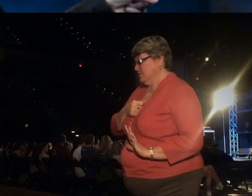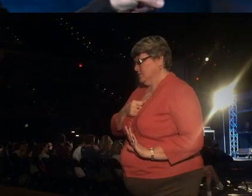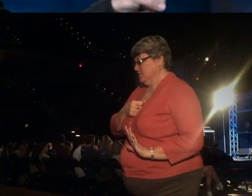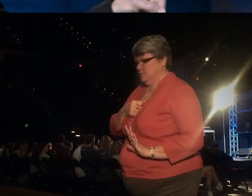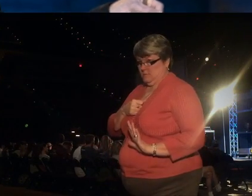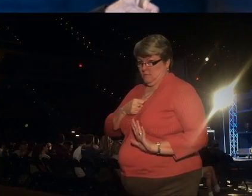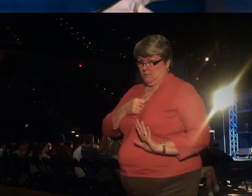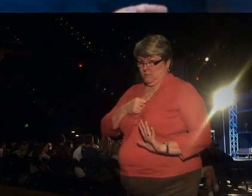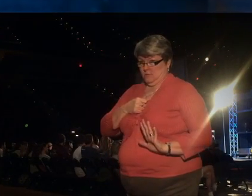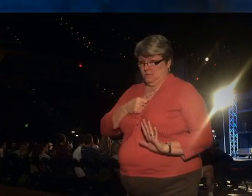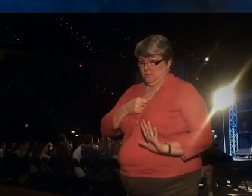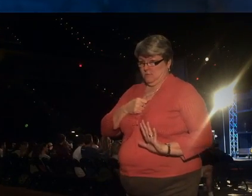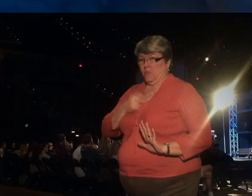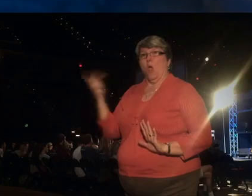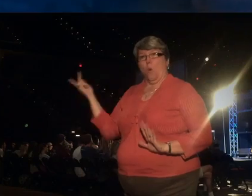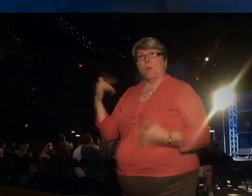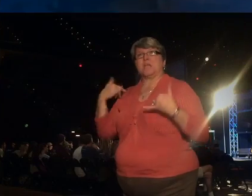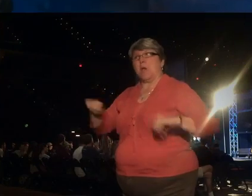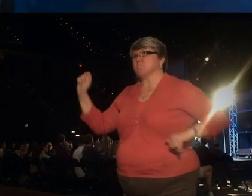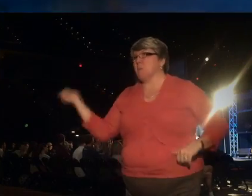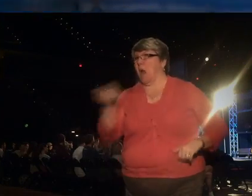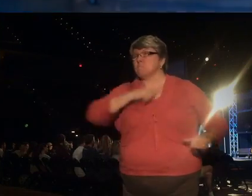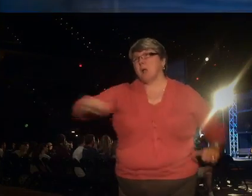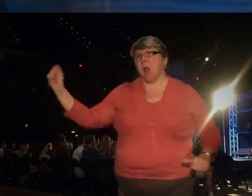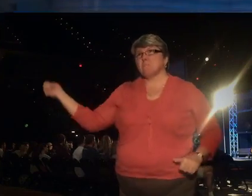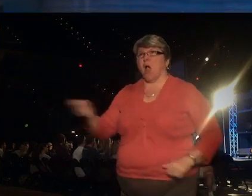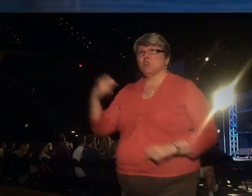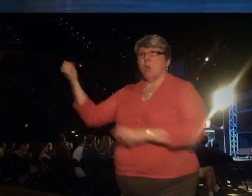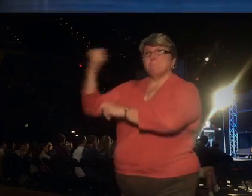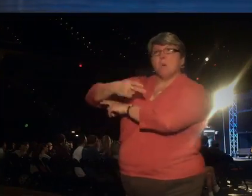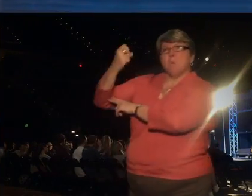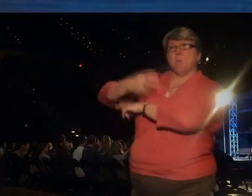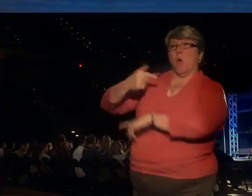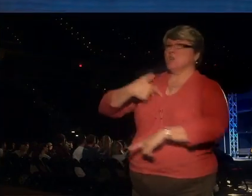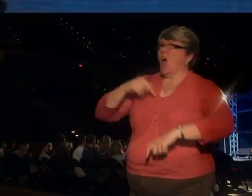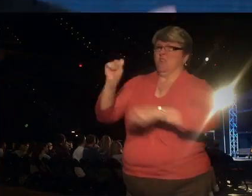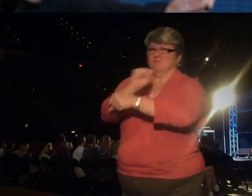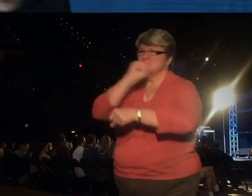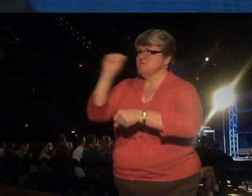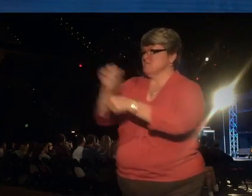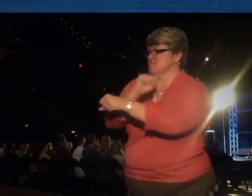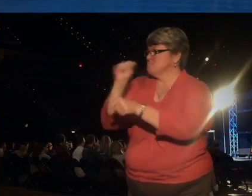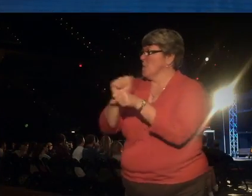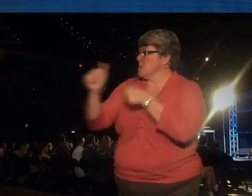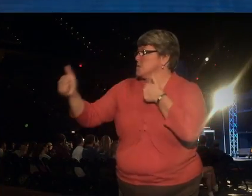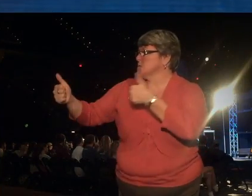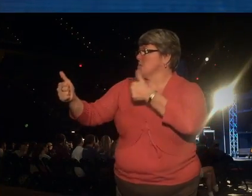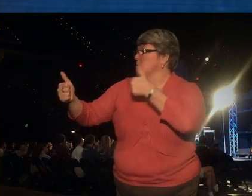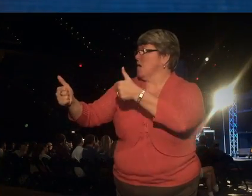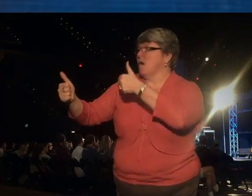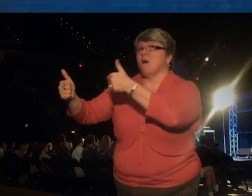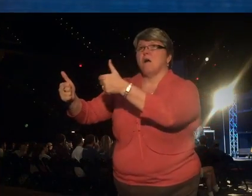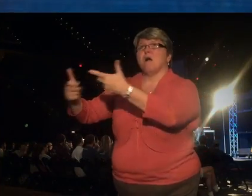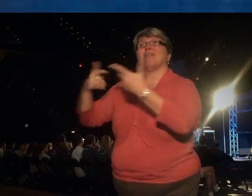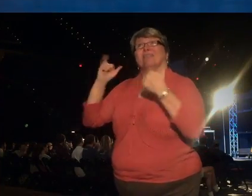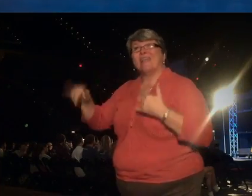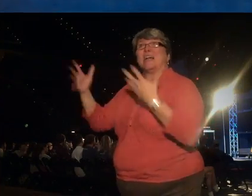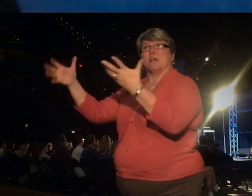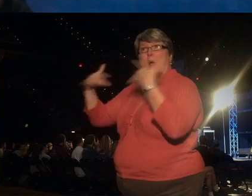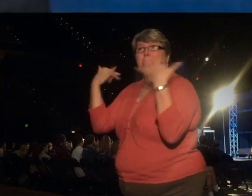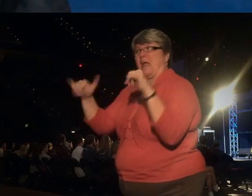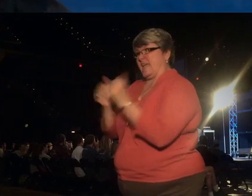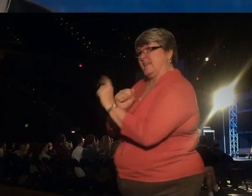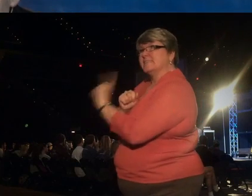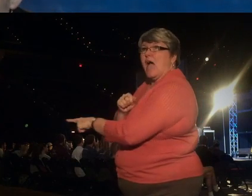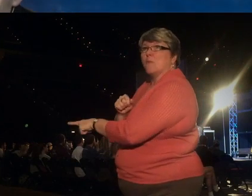And we continued to play, and she would ace me, and I had to work, right? And let me tell you something, that's who I wanted to play against, right? Because